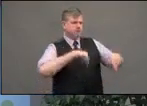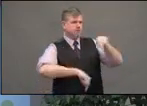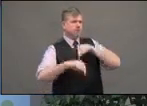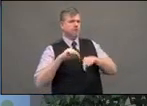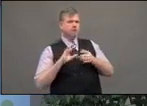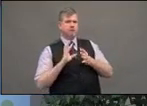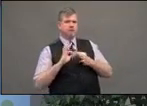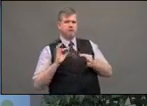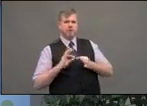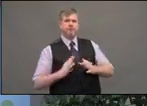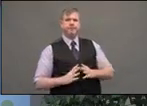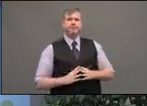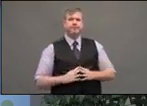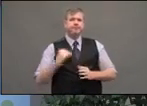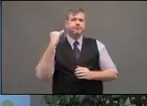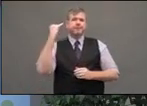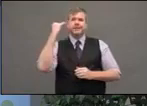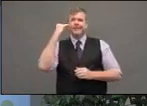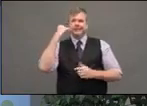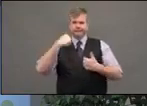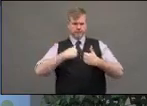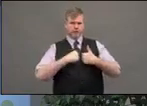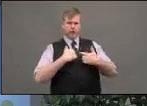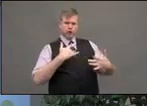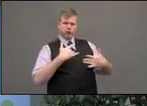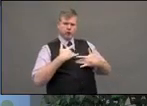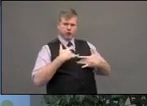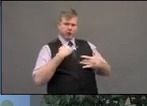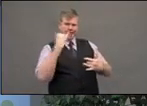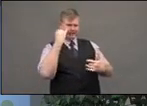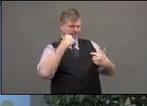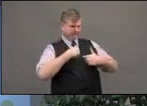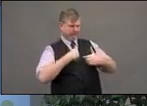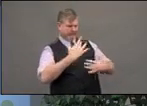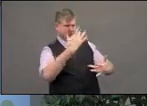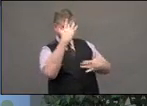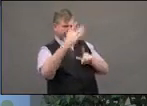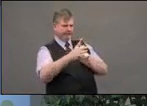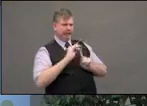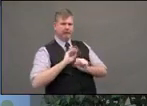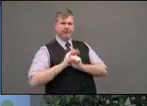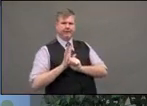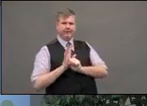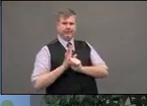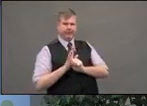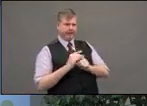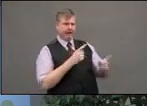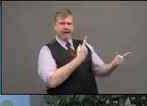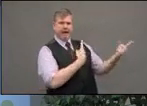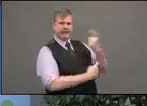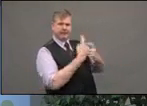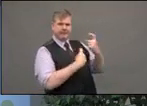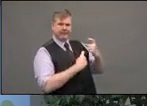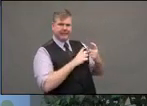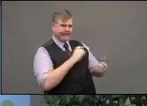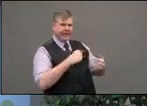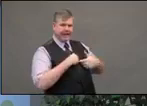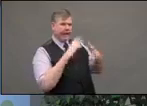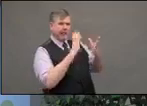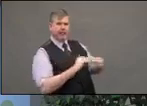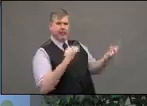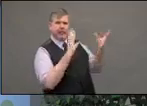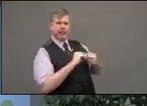I'm concerned about what happens when I give over my information and on a call, what happens to my information? How will it be used?